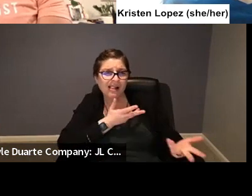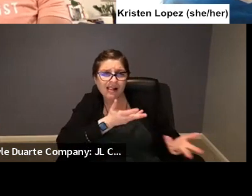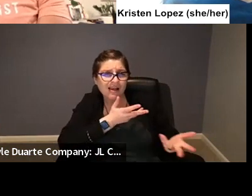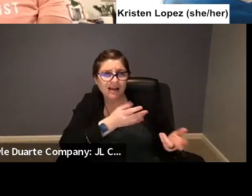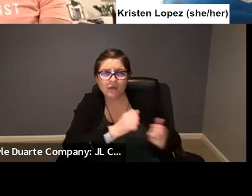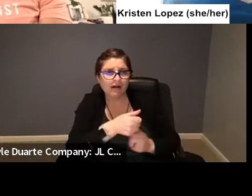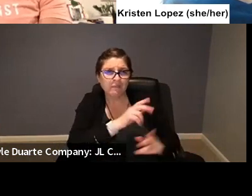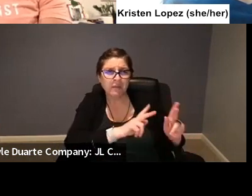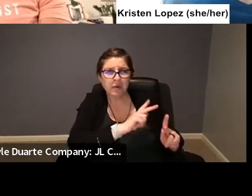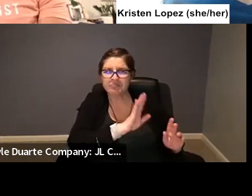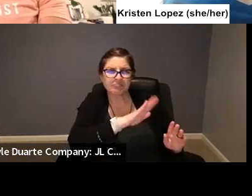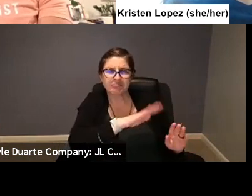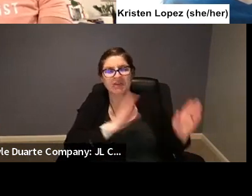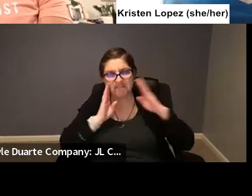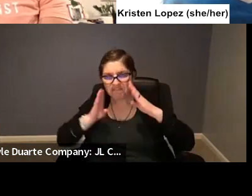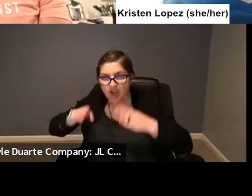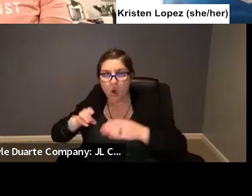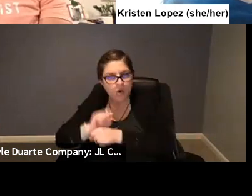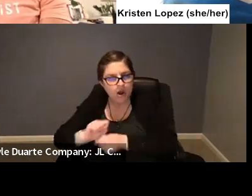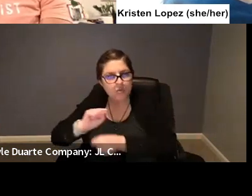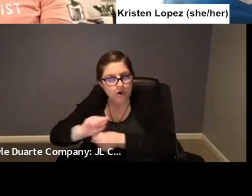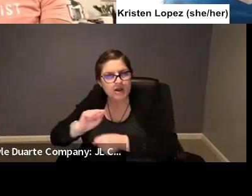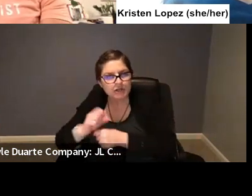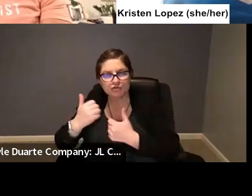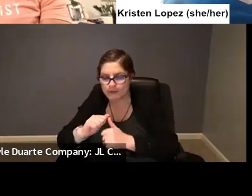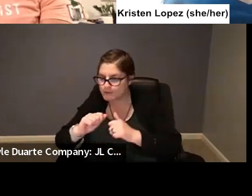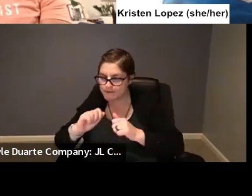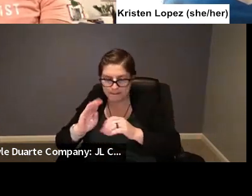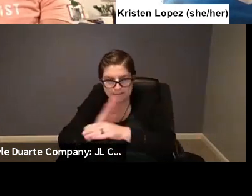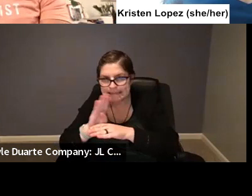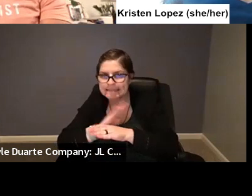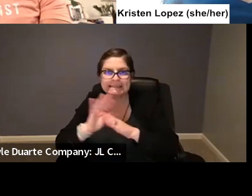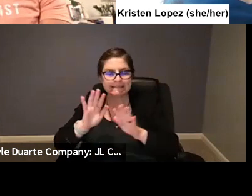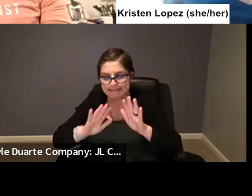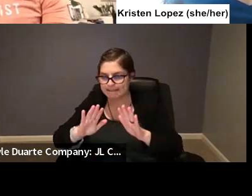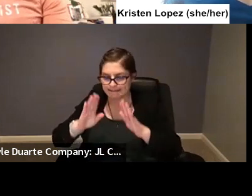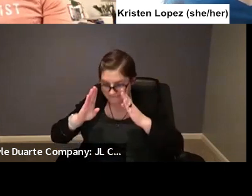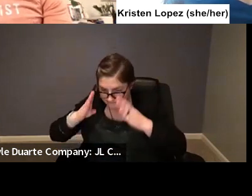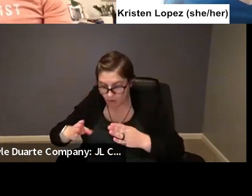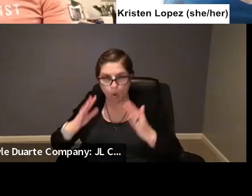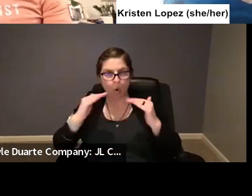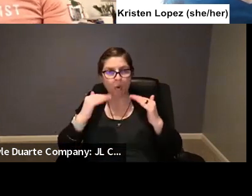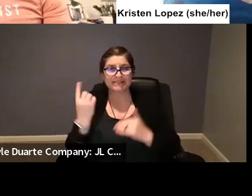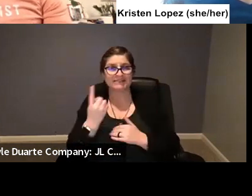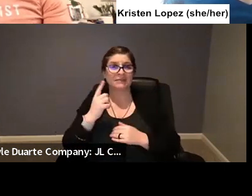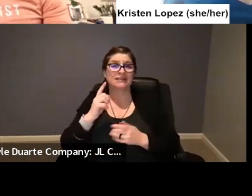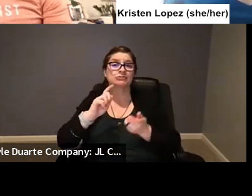I'm just working and working and working to keep myself busy in the hopes that something will change and get better.